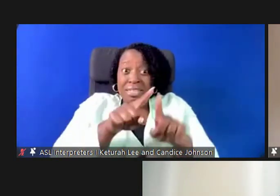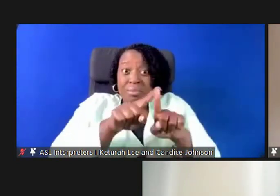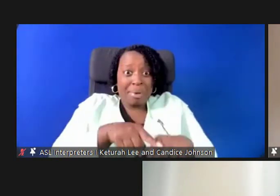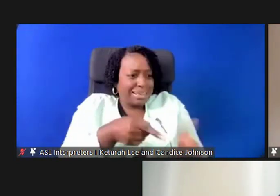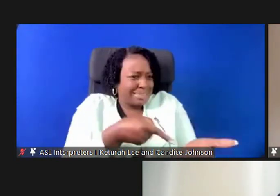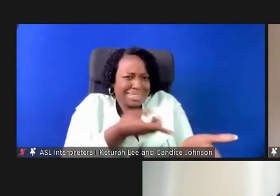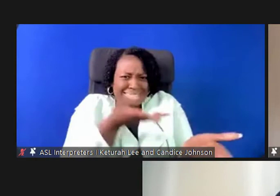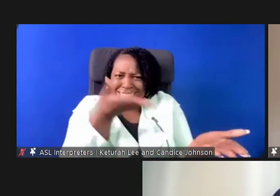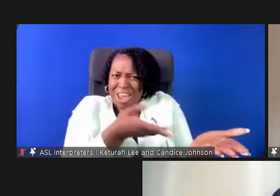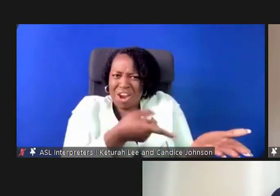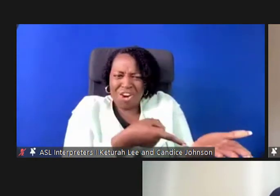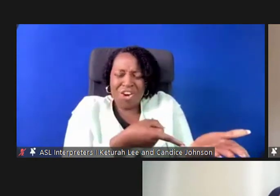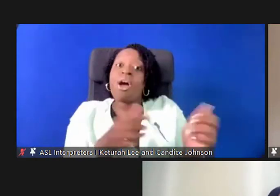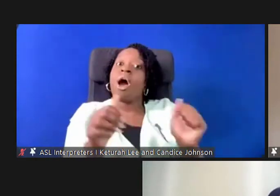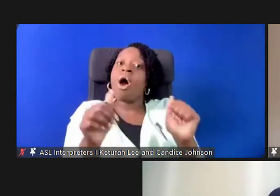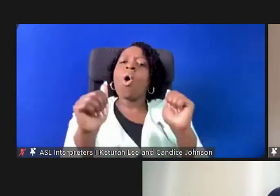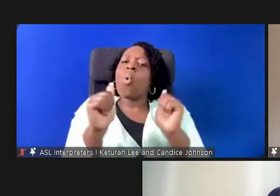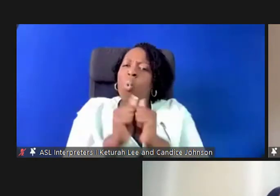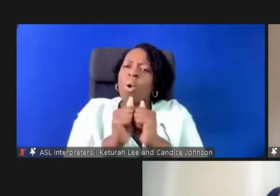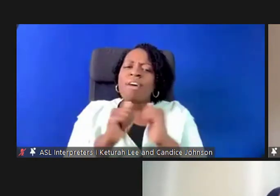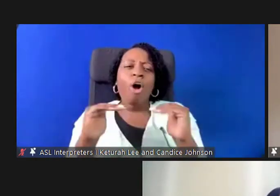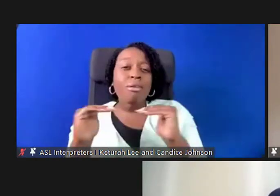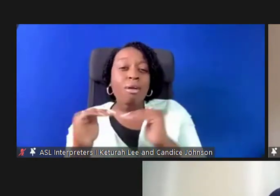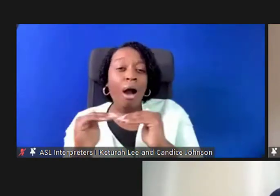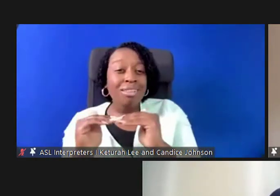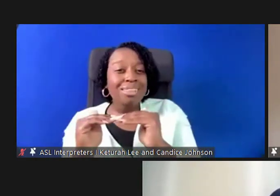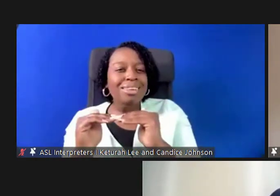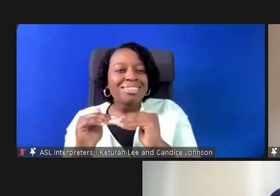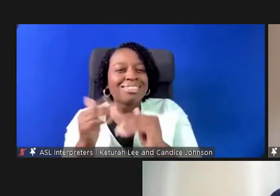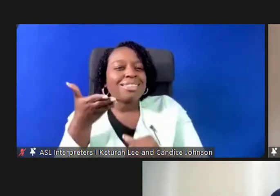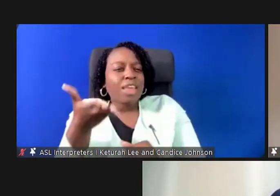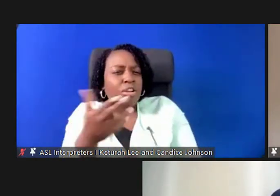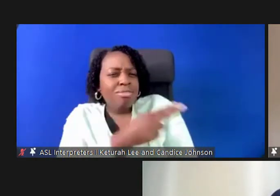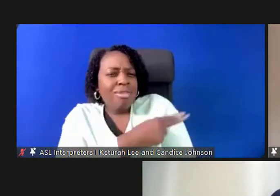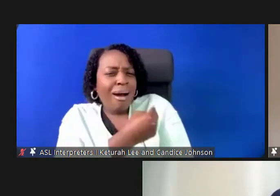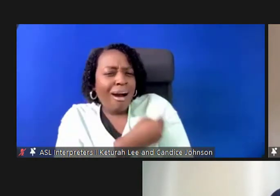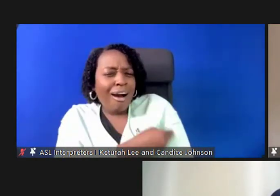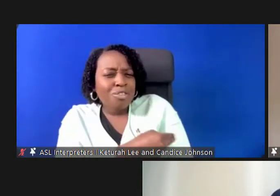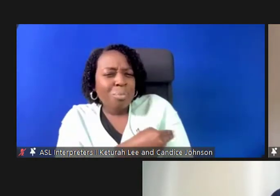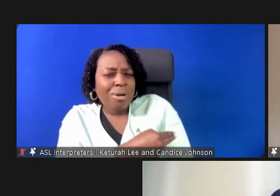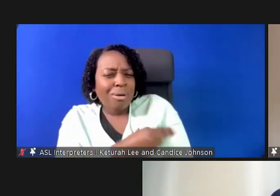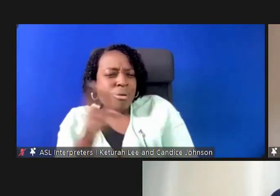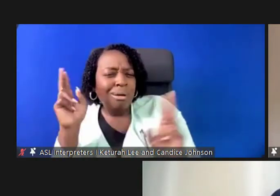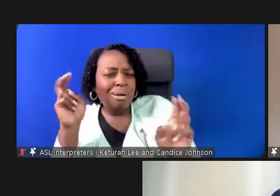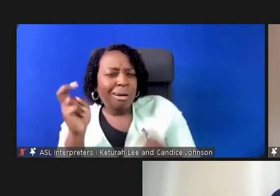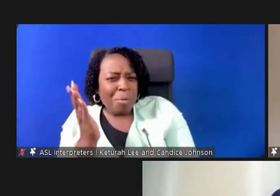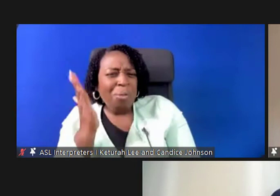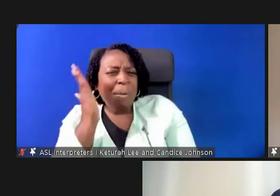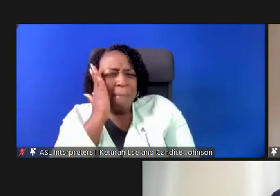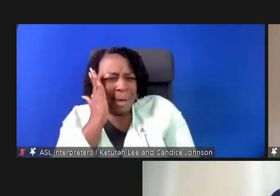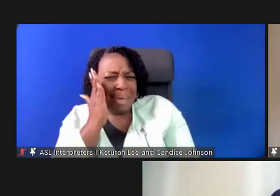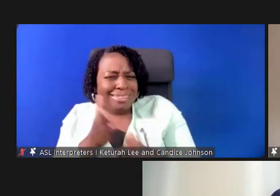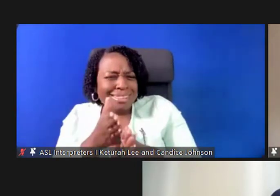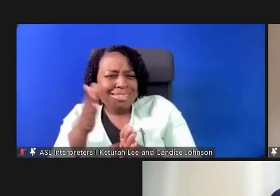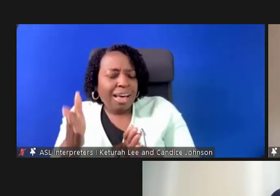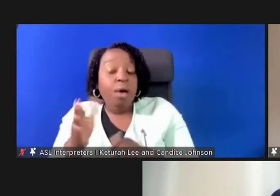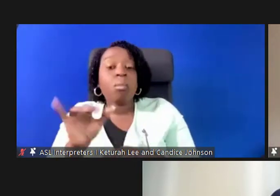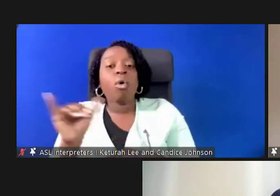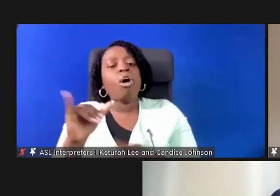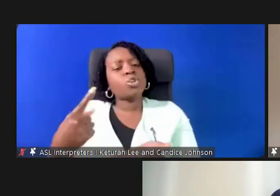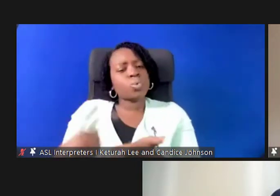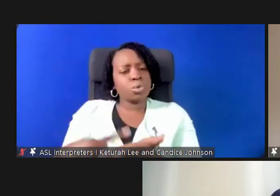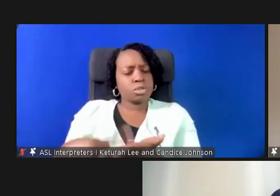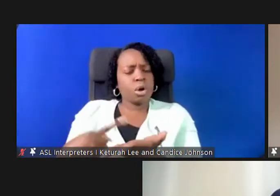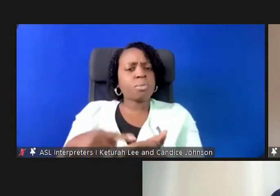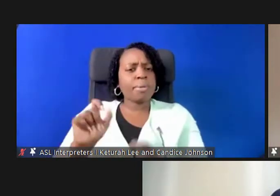then with our colleagues around the bedside, as you said, from other disciplines. I also think the way you framed the question